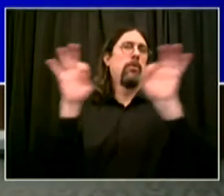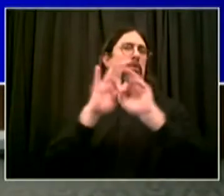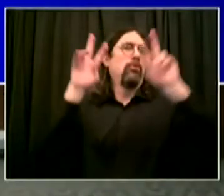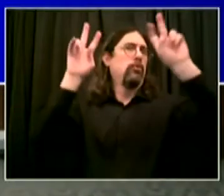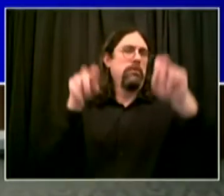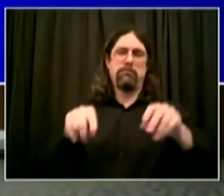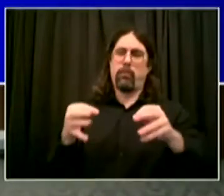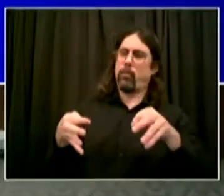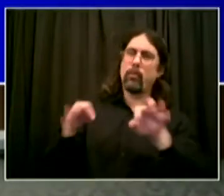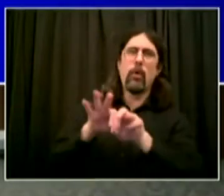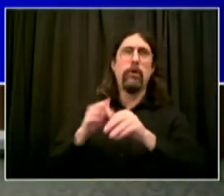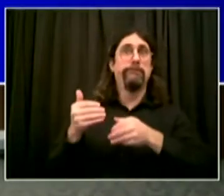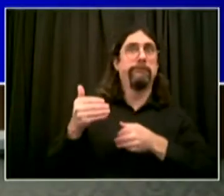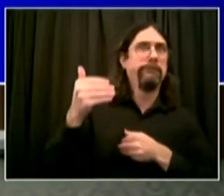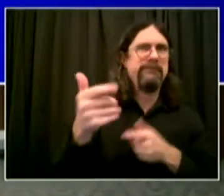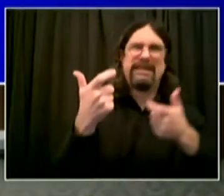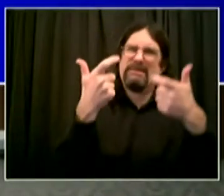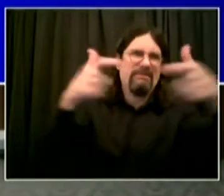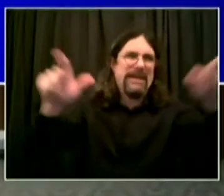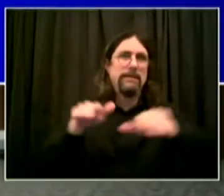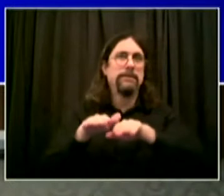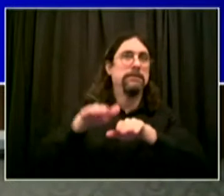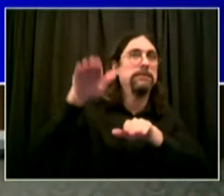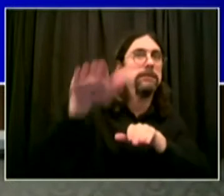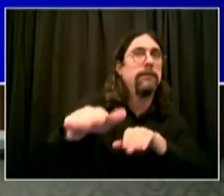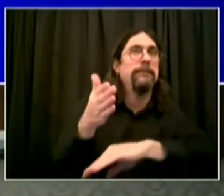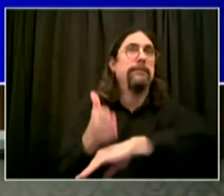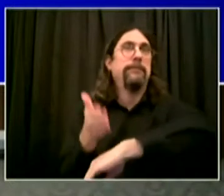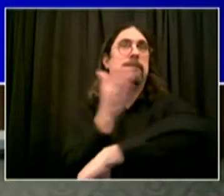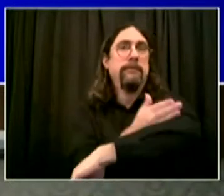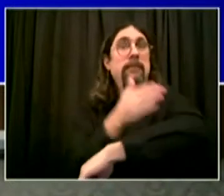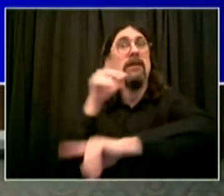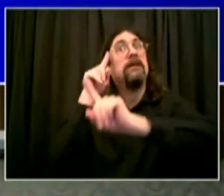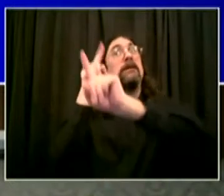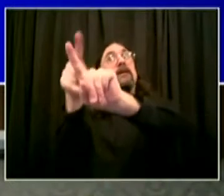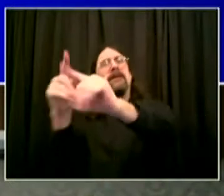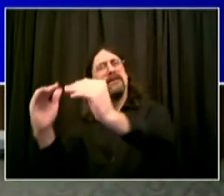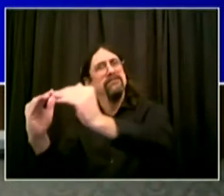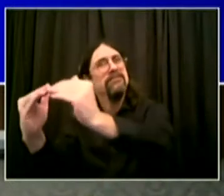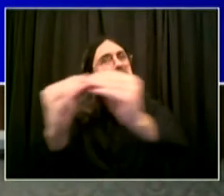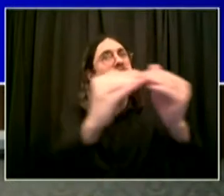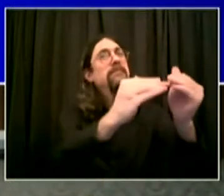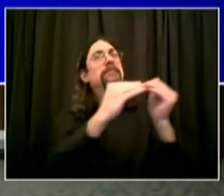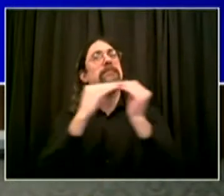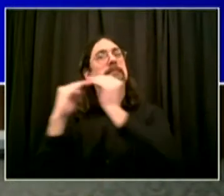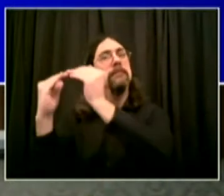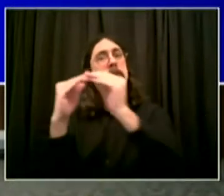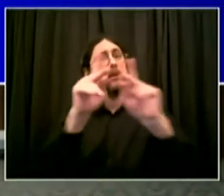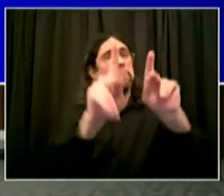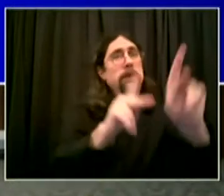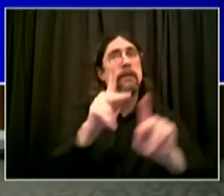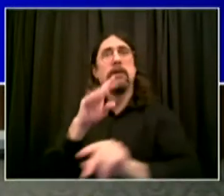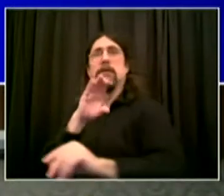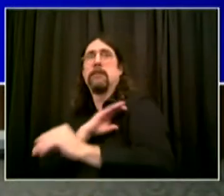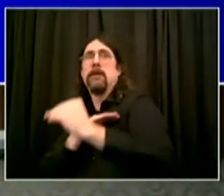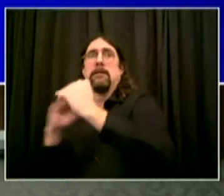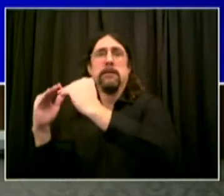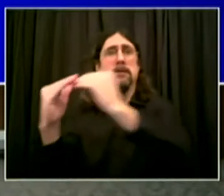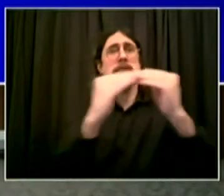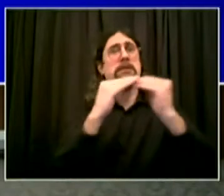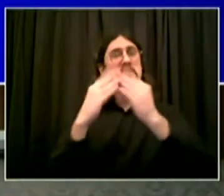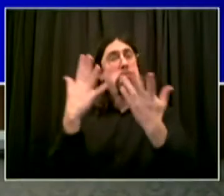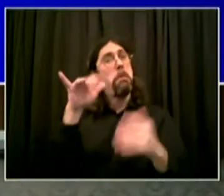for a more just, accountable police department. There's still a road ahead of us, but we must walk down it together to be